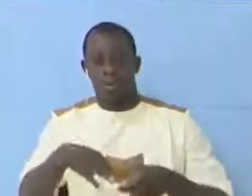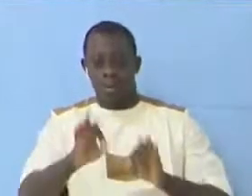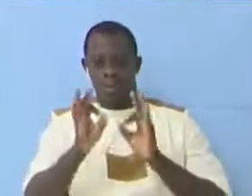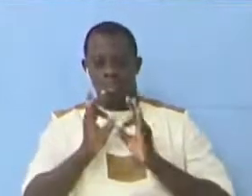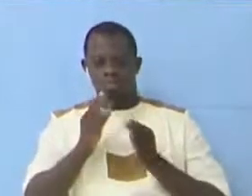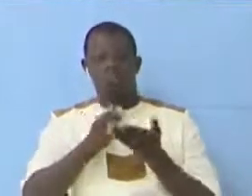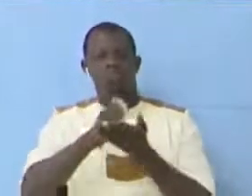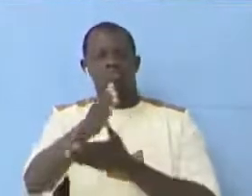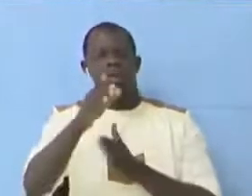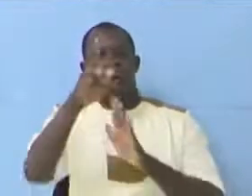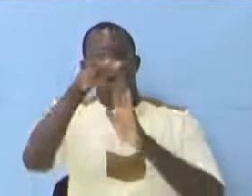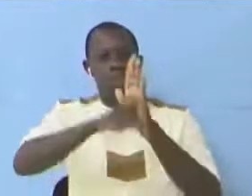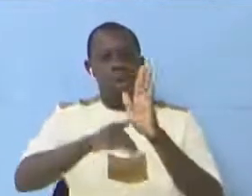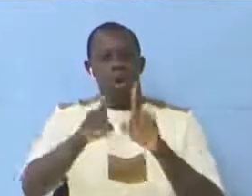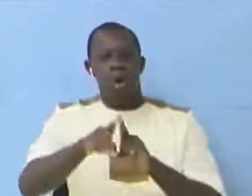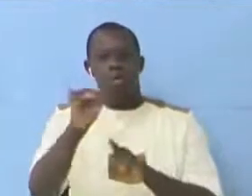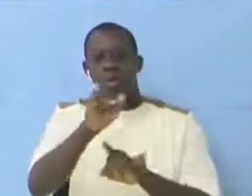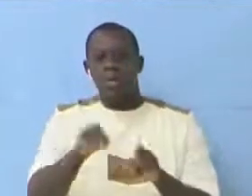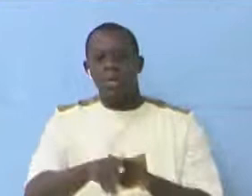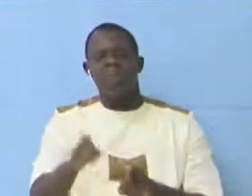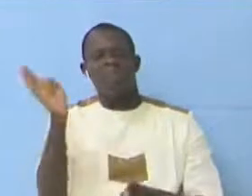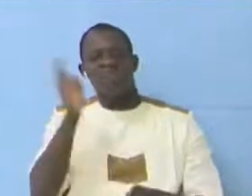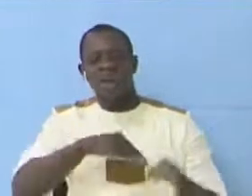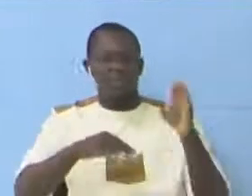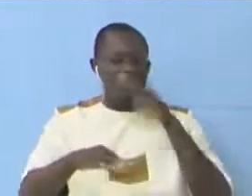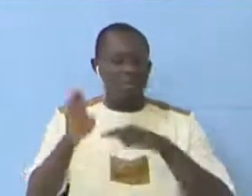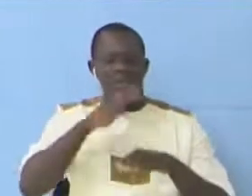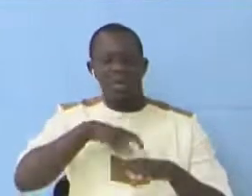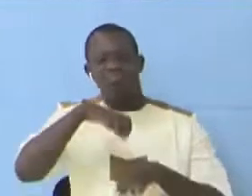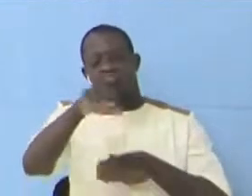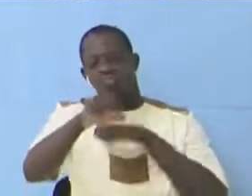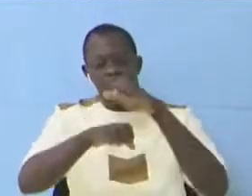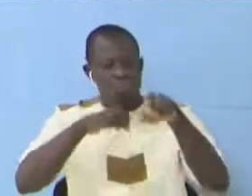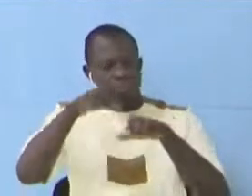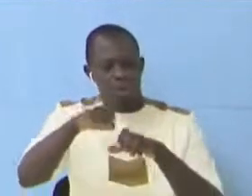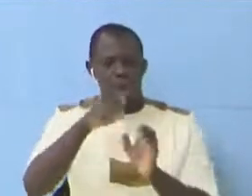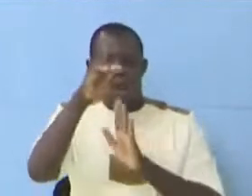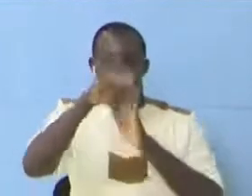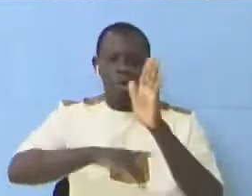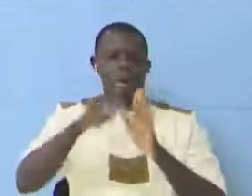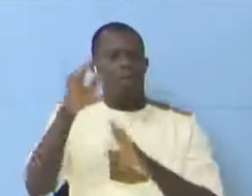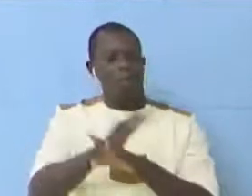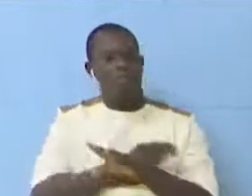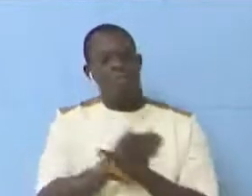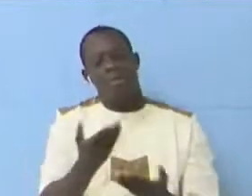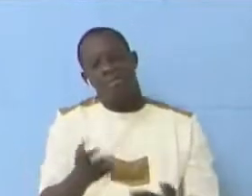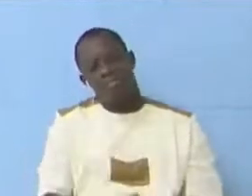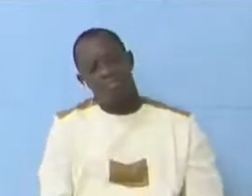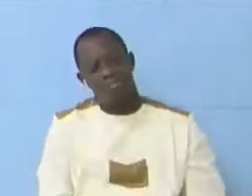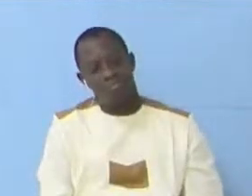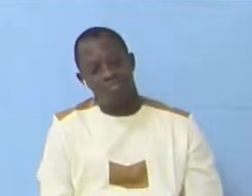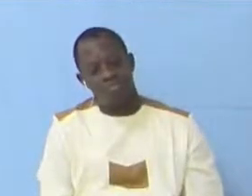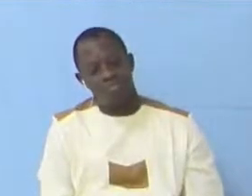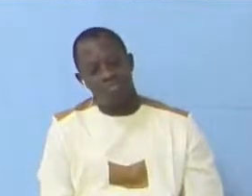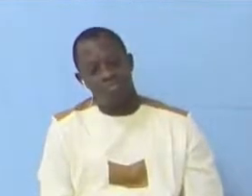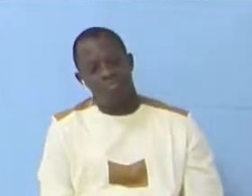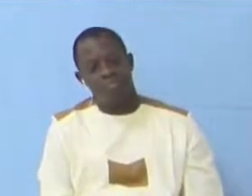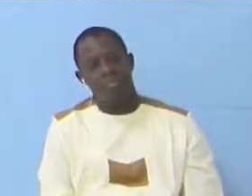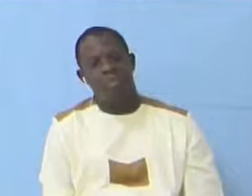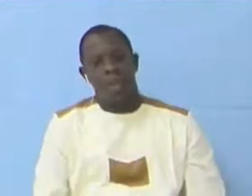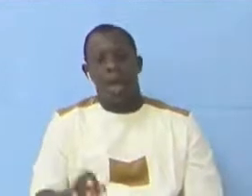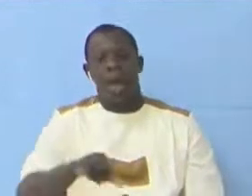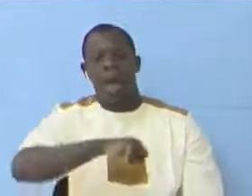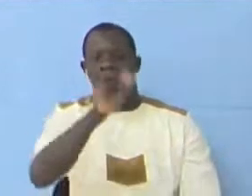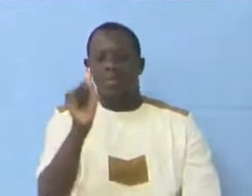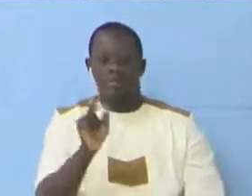that was fabricated. It was false. Nga jël dugal leen ci programme boo xam ne sos rek la ëmba. And they